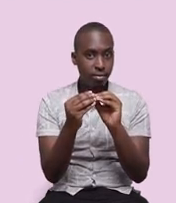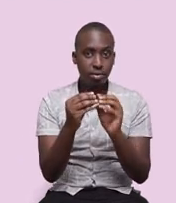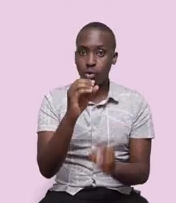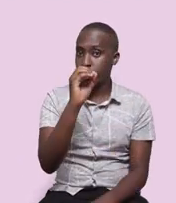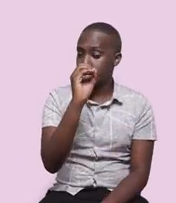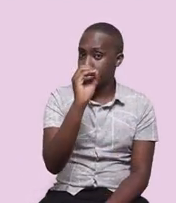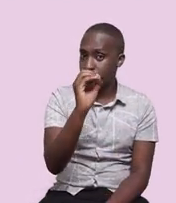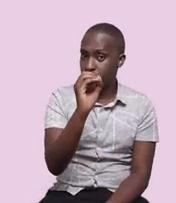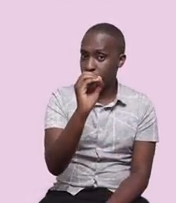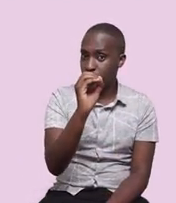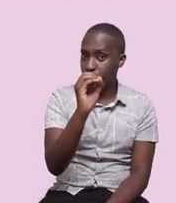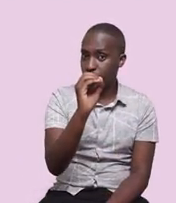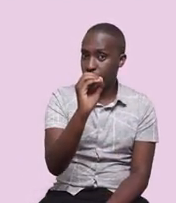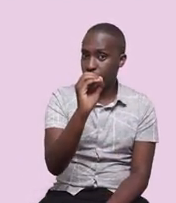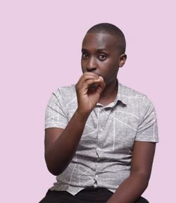zero,